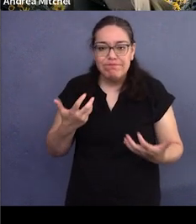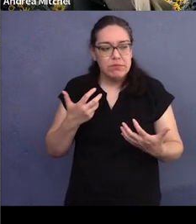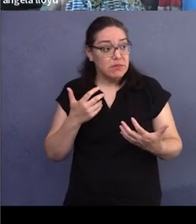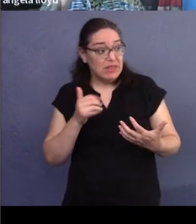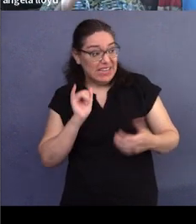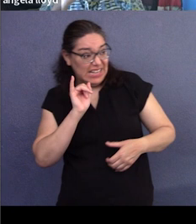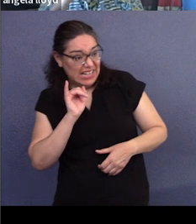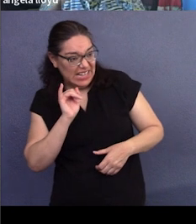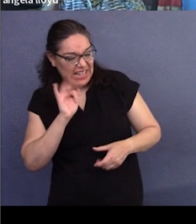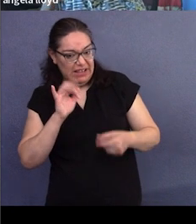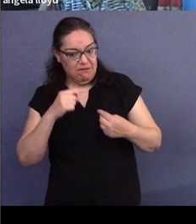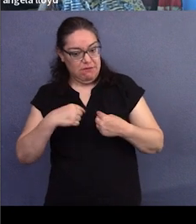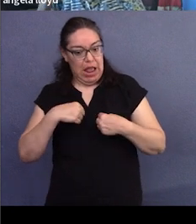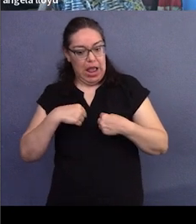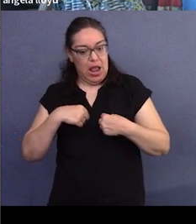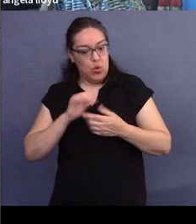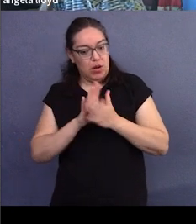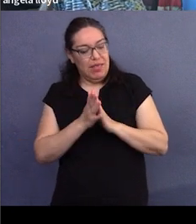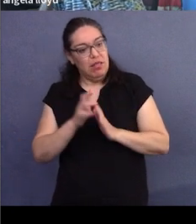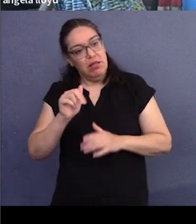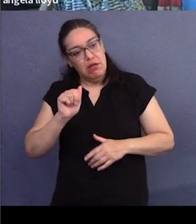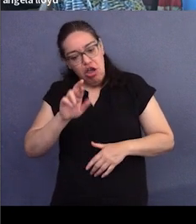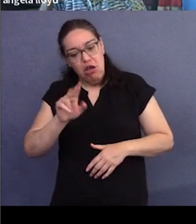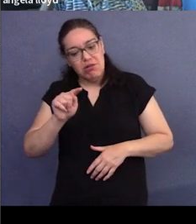If I was to be like the artistic director